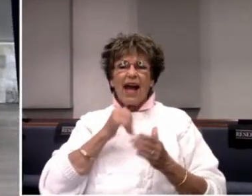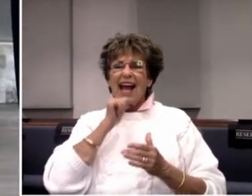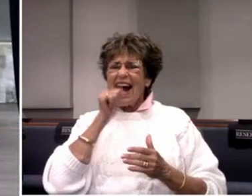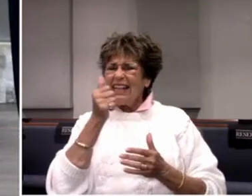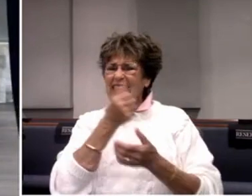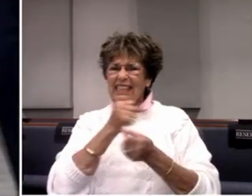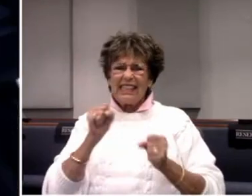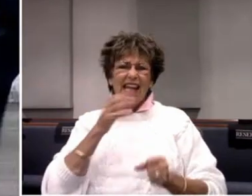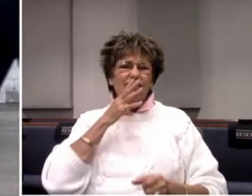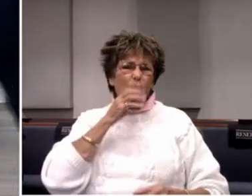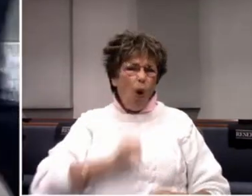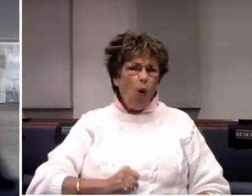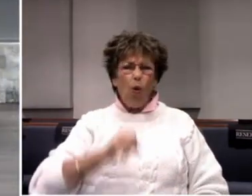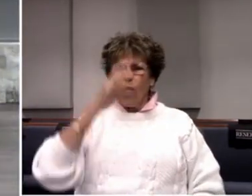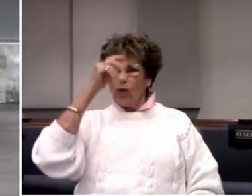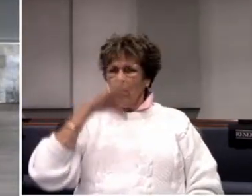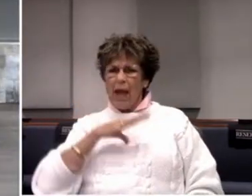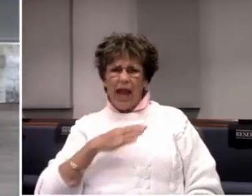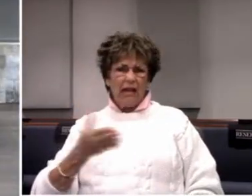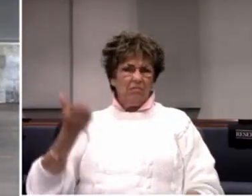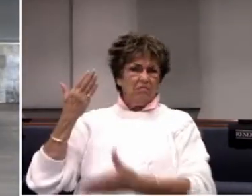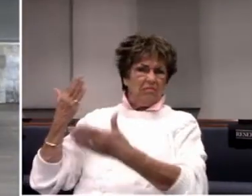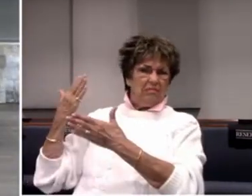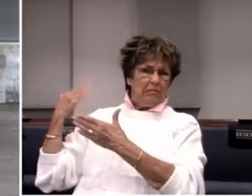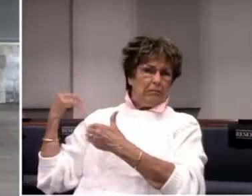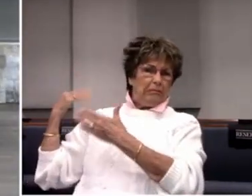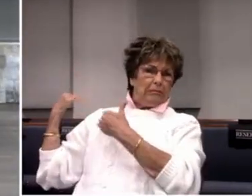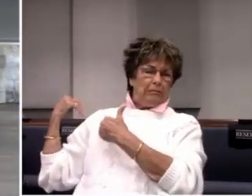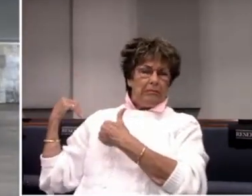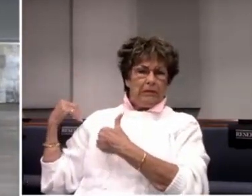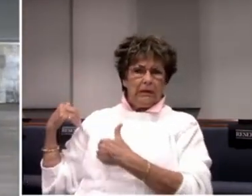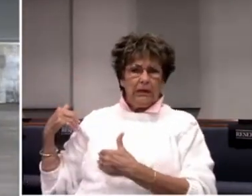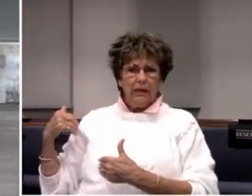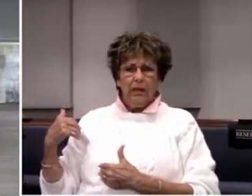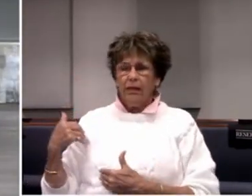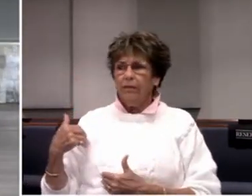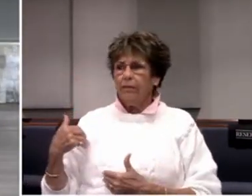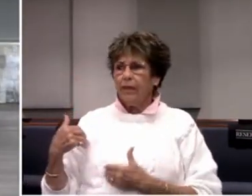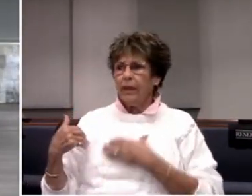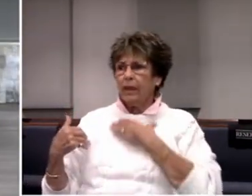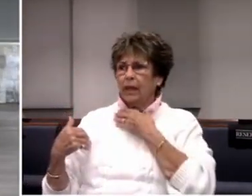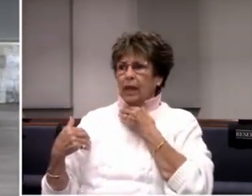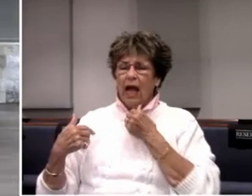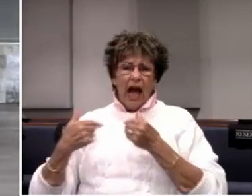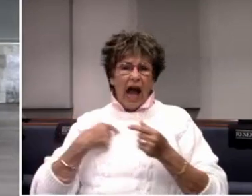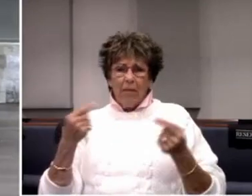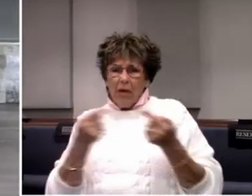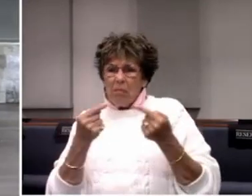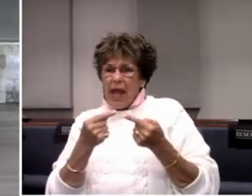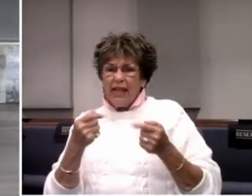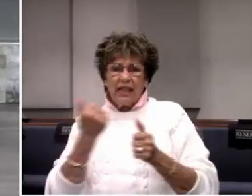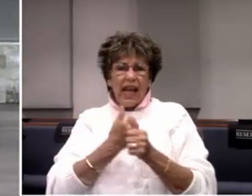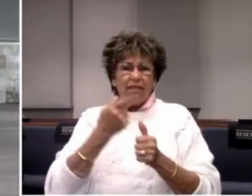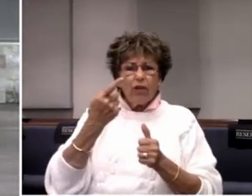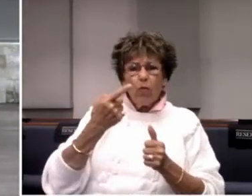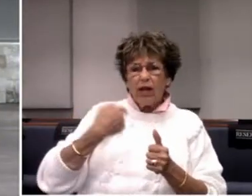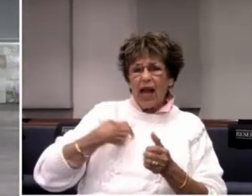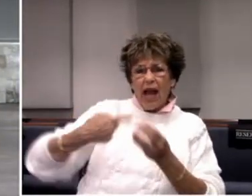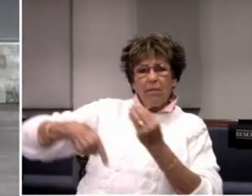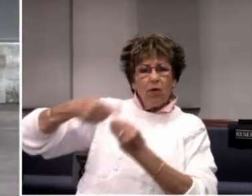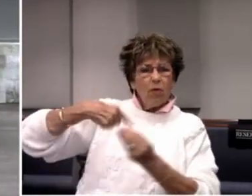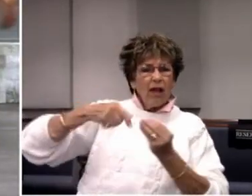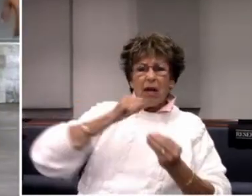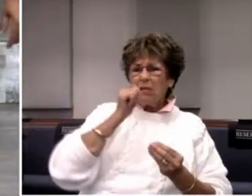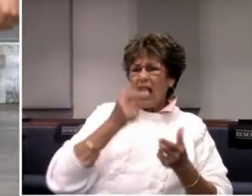old man. And then I'm a pain to everybody that I'm around, that I'm not living in peace with all